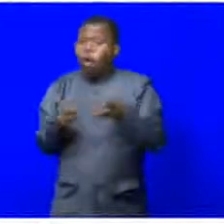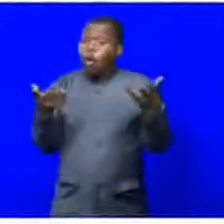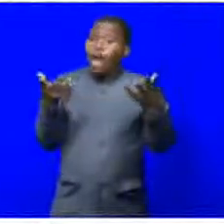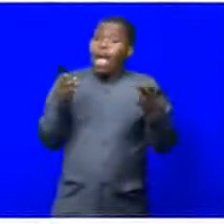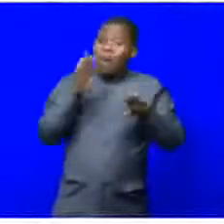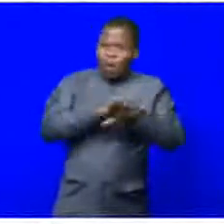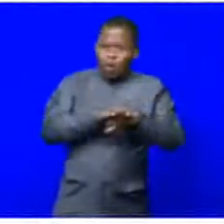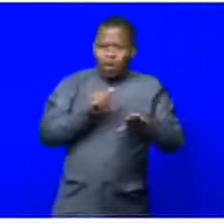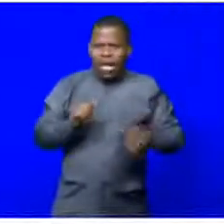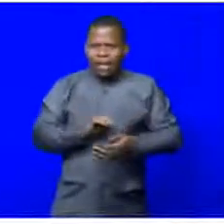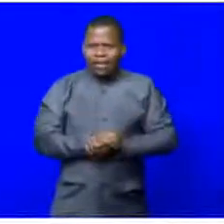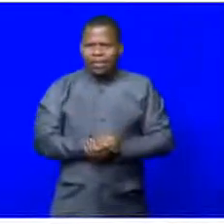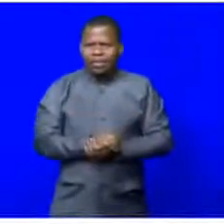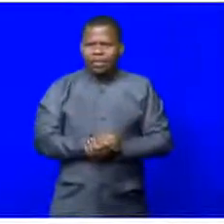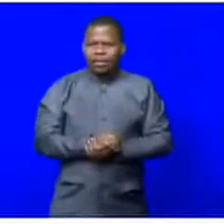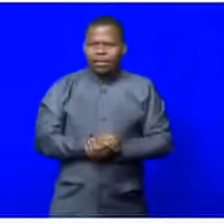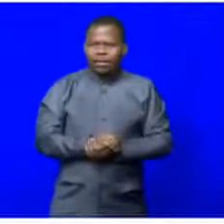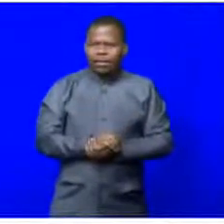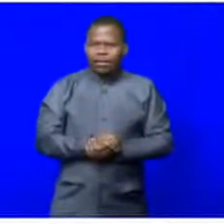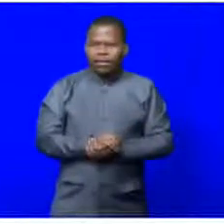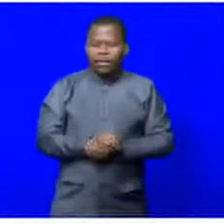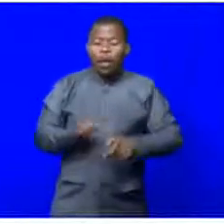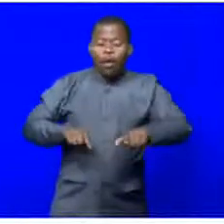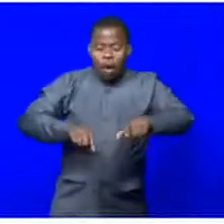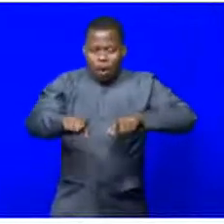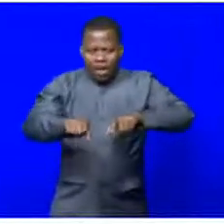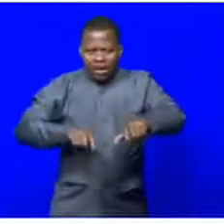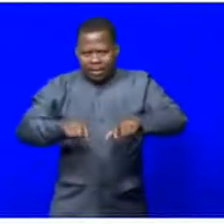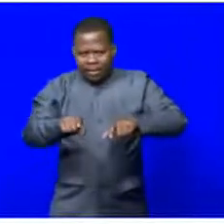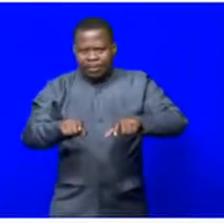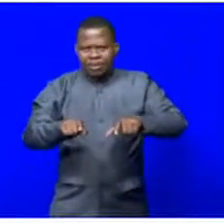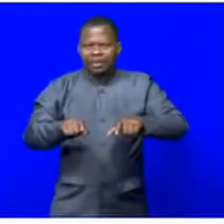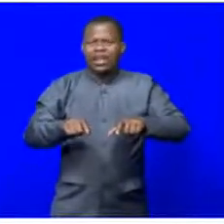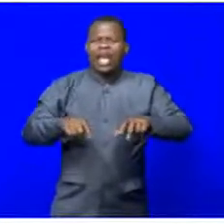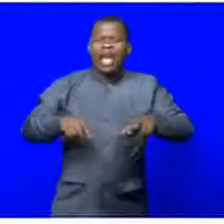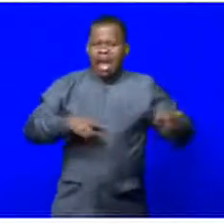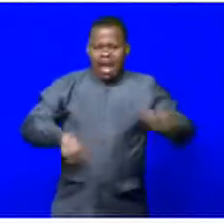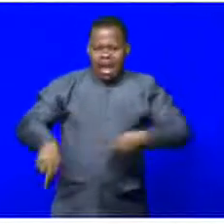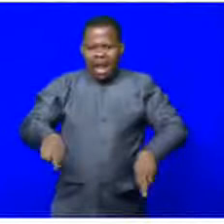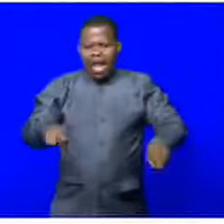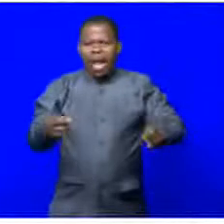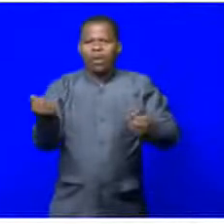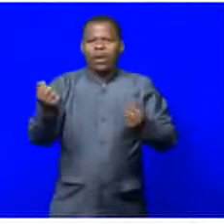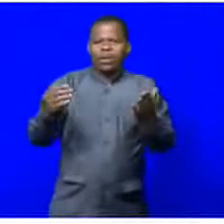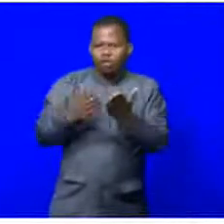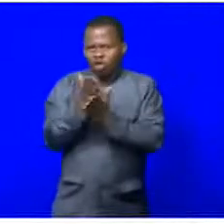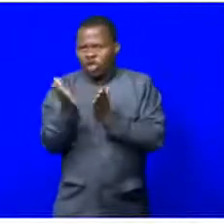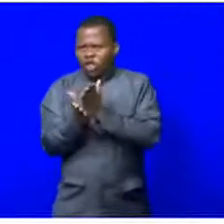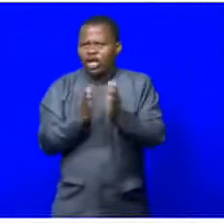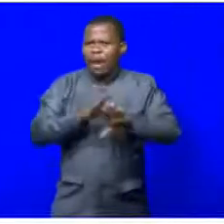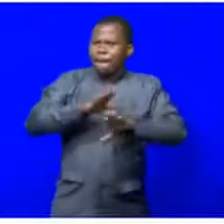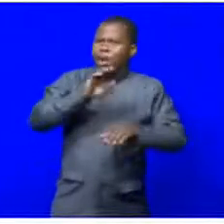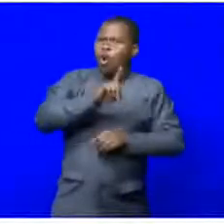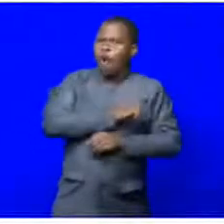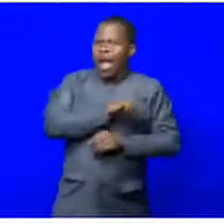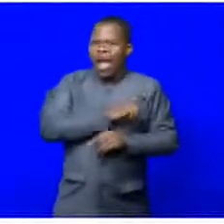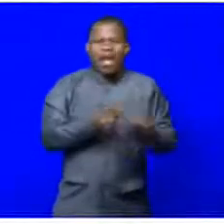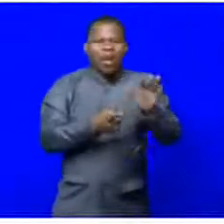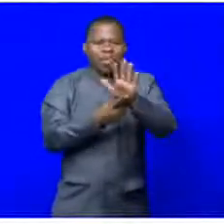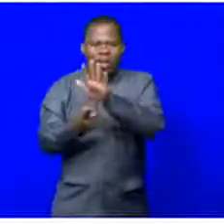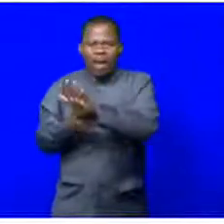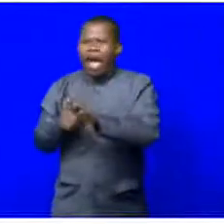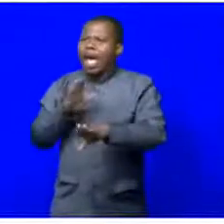babheke phi. Marking kule race lena siduke kaningi kaningi but sigcine sikhonile ukuthola